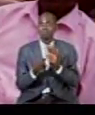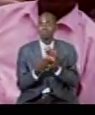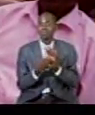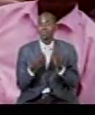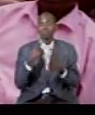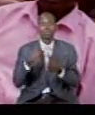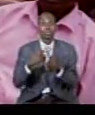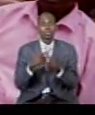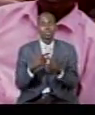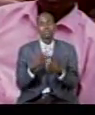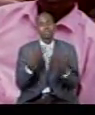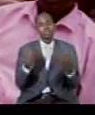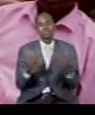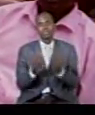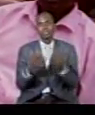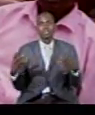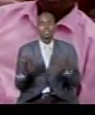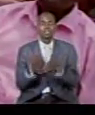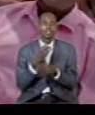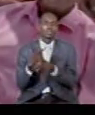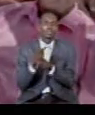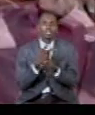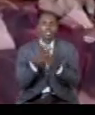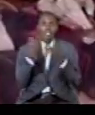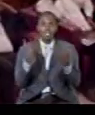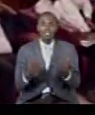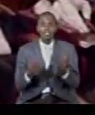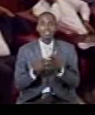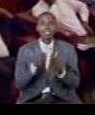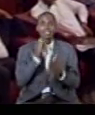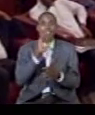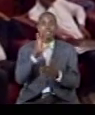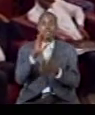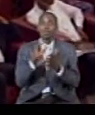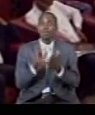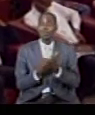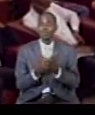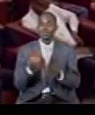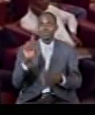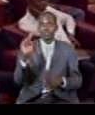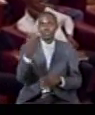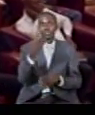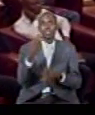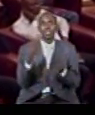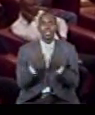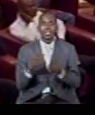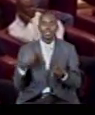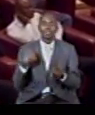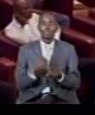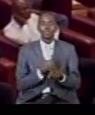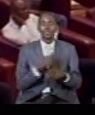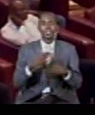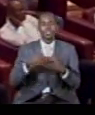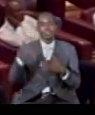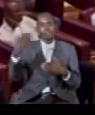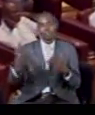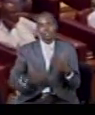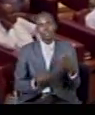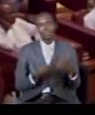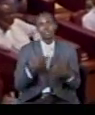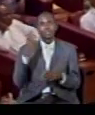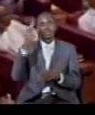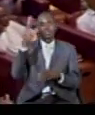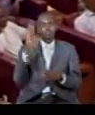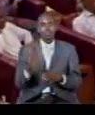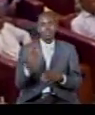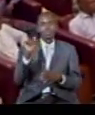And now it's your turn as we invite Pastor Anthony Ojo,